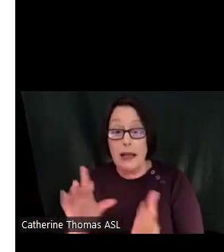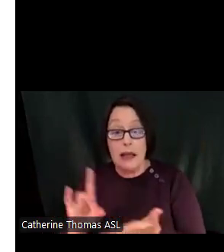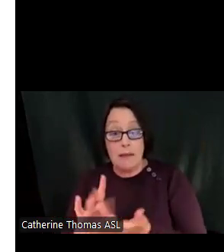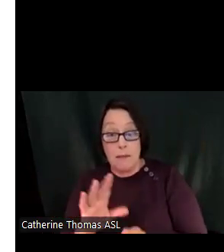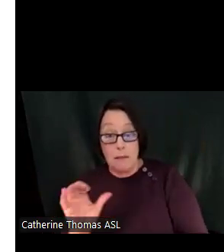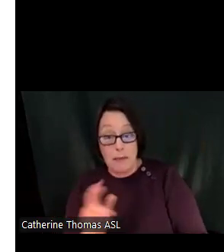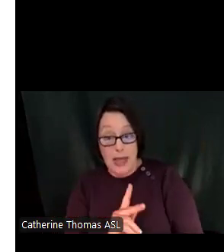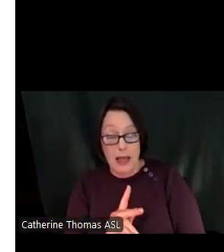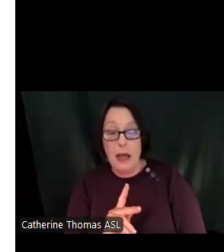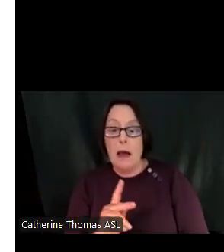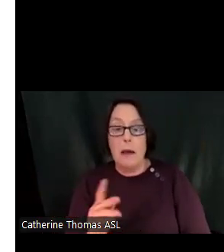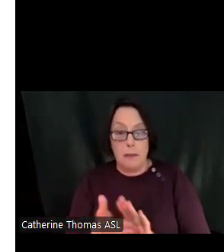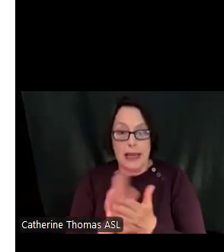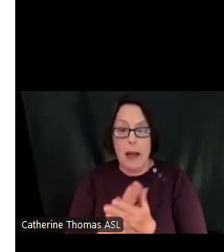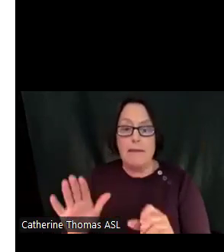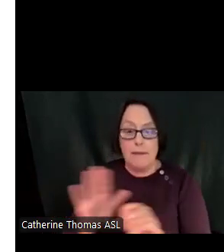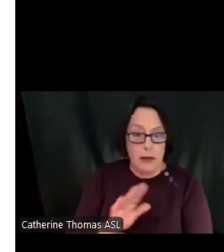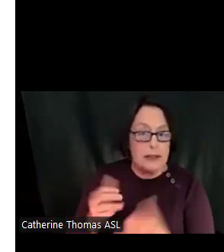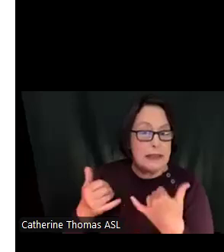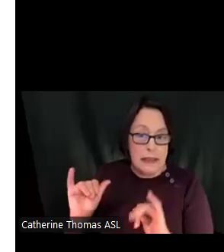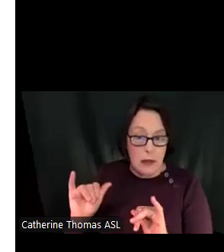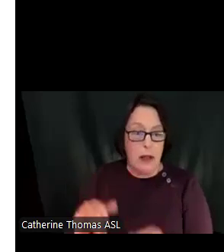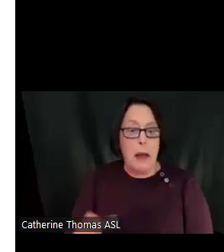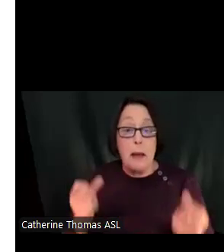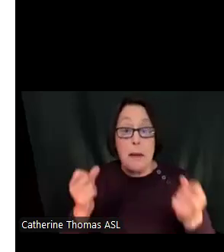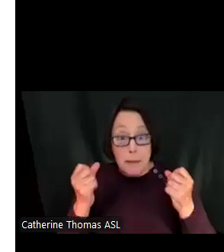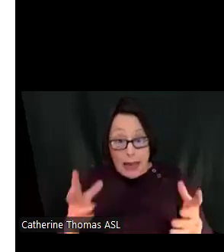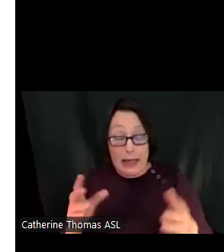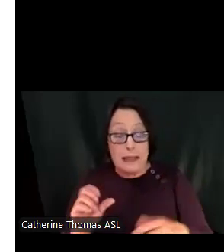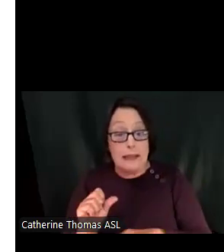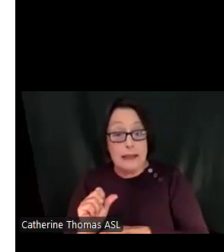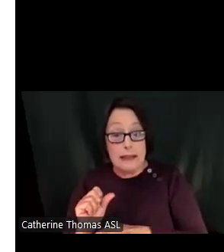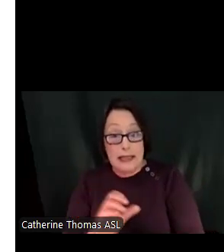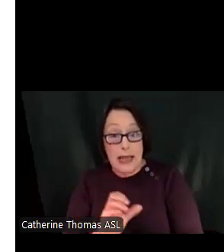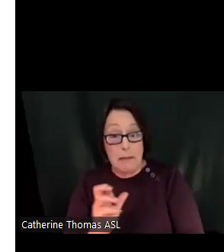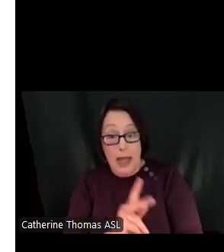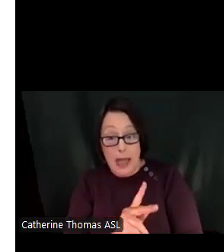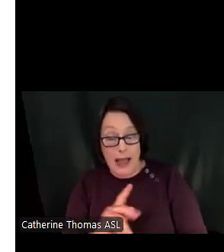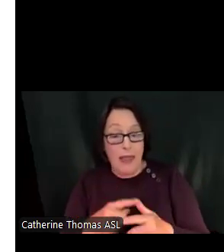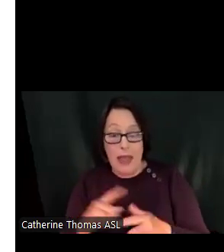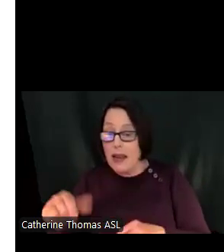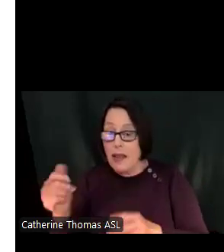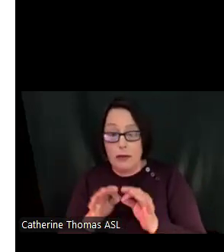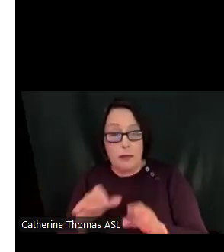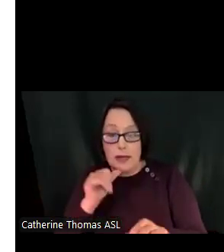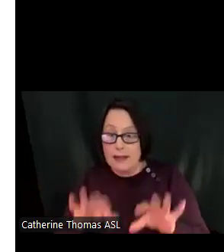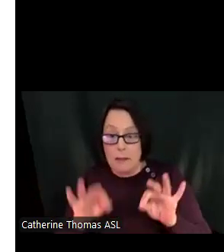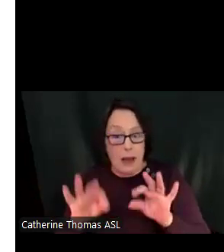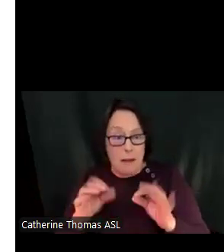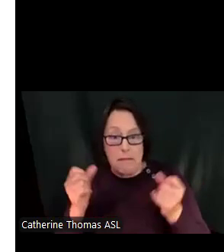There are very few requests that are returned and never get refilled by another interpreter.